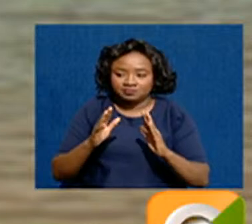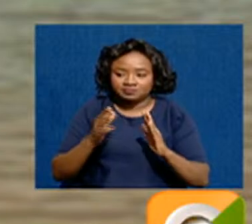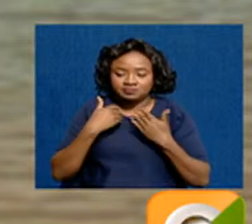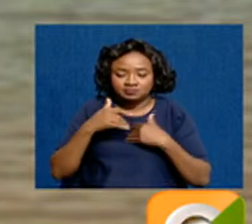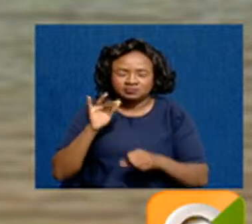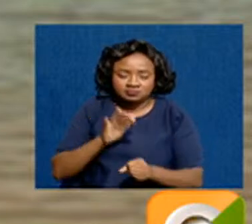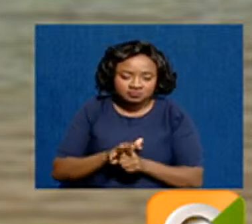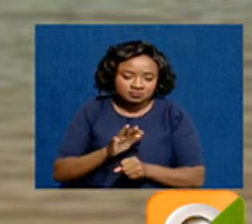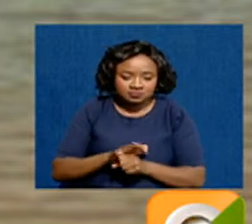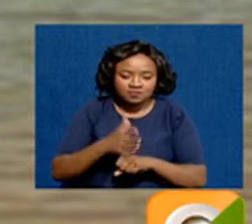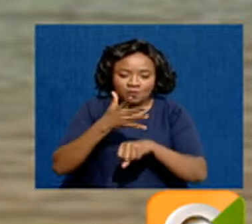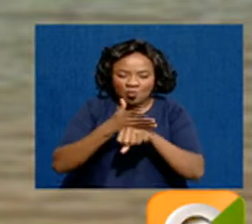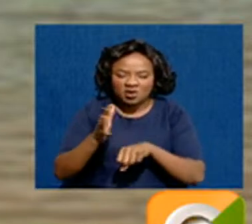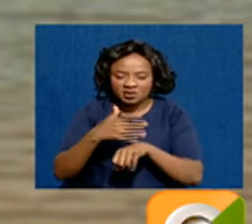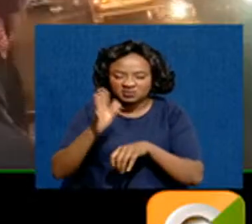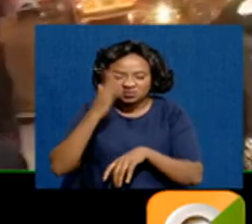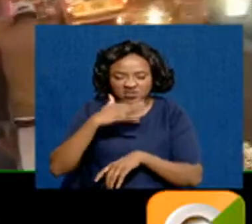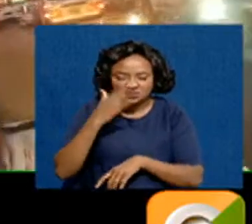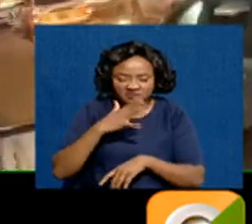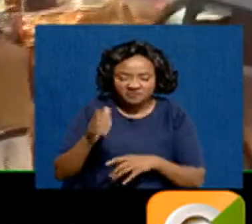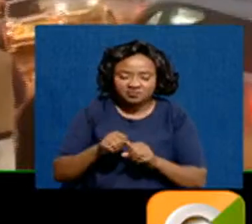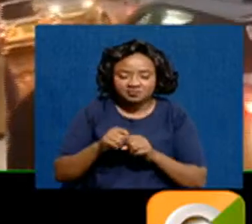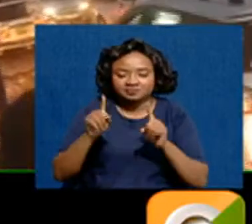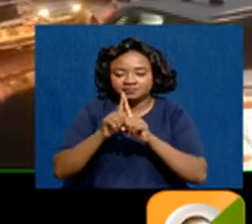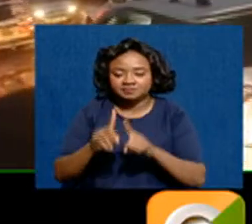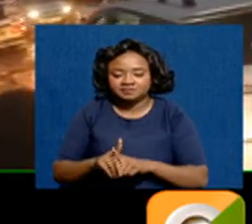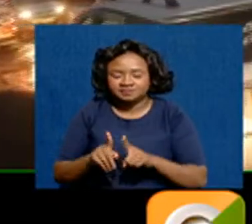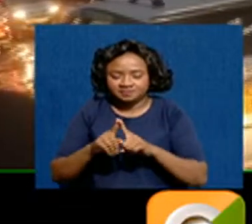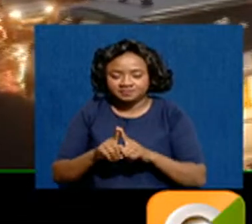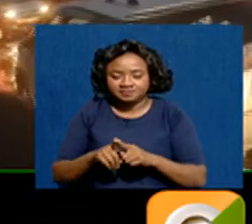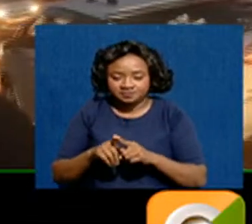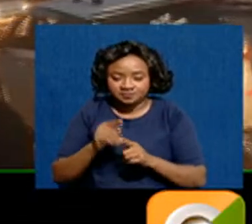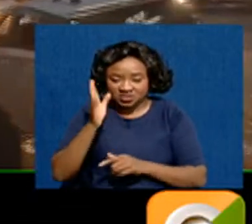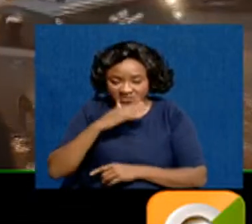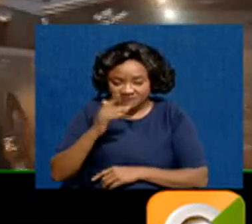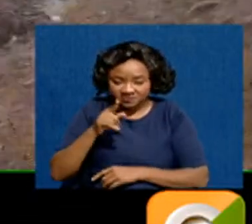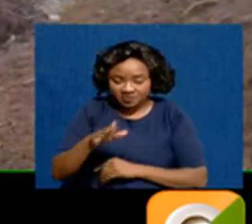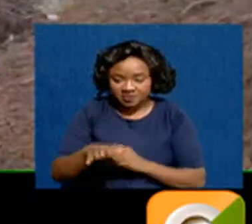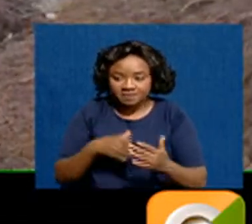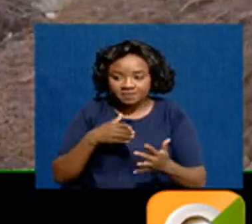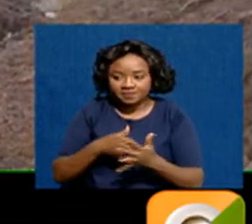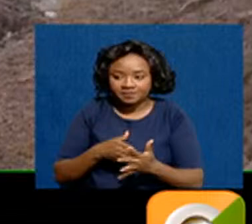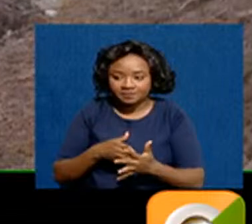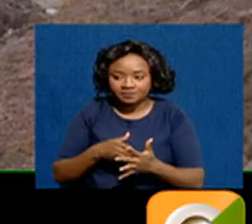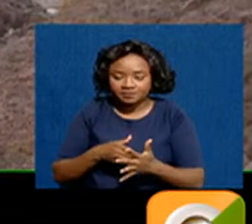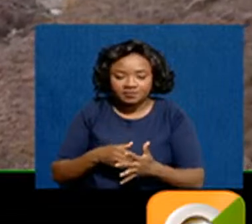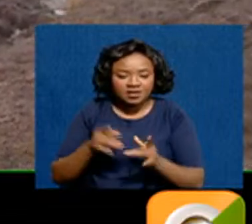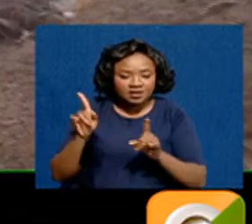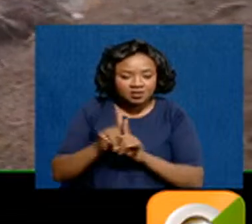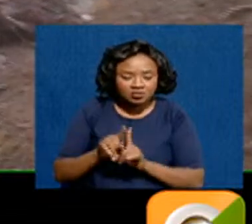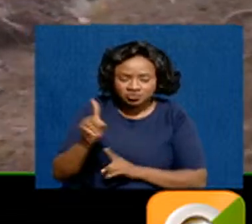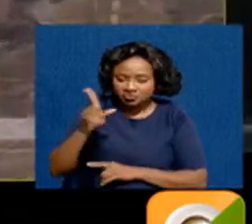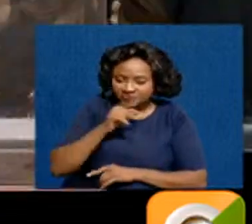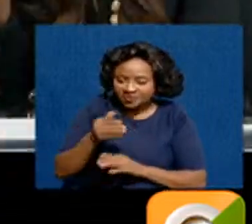of waste and also debris that blocked some part of the drainage. You had asked for slope